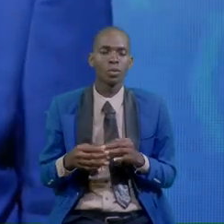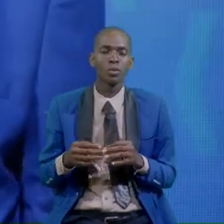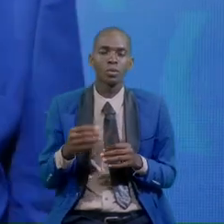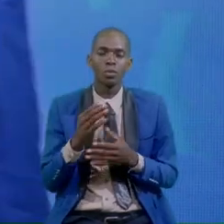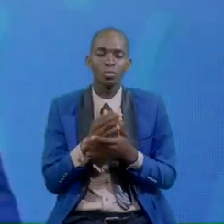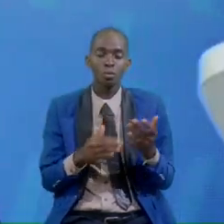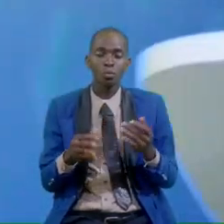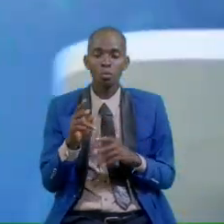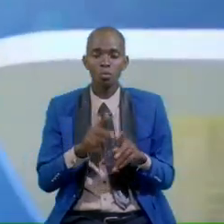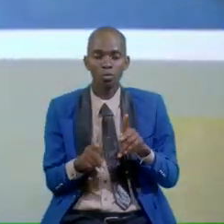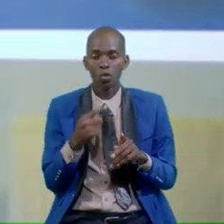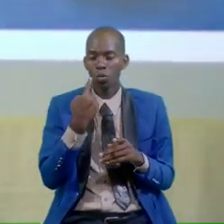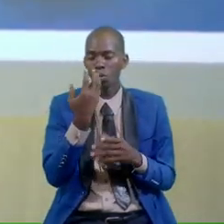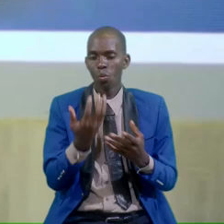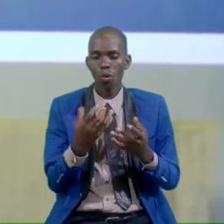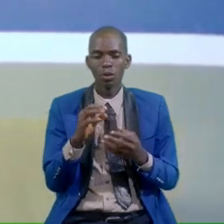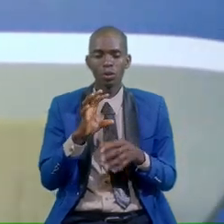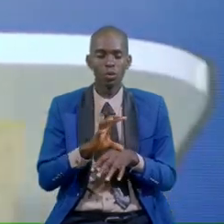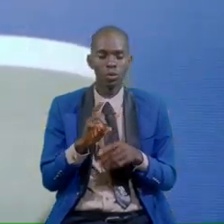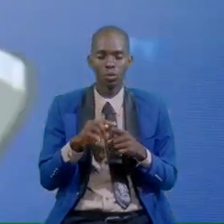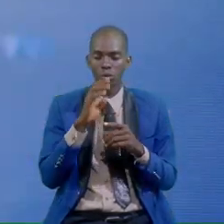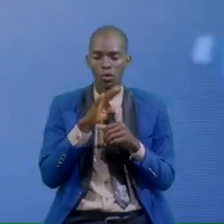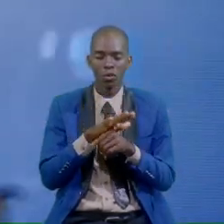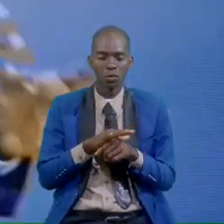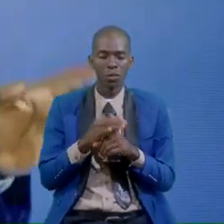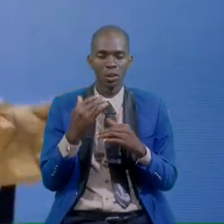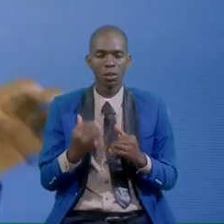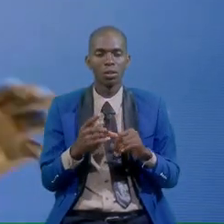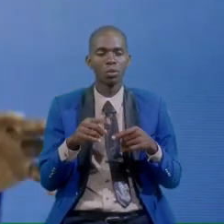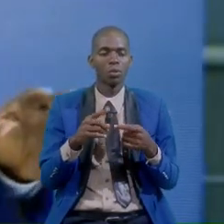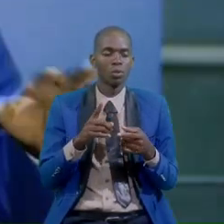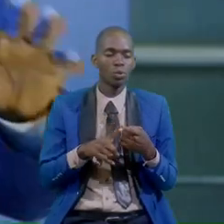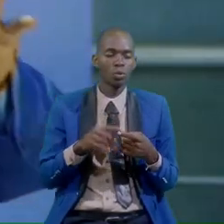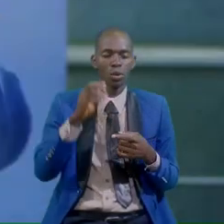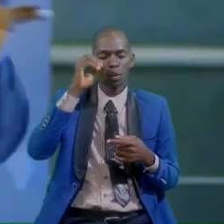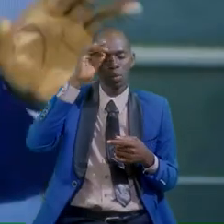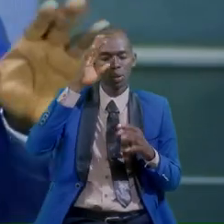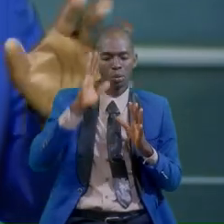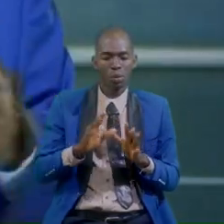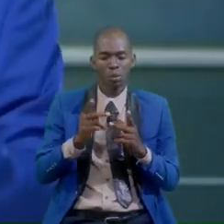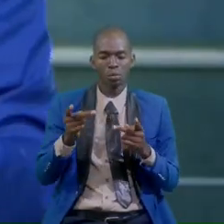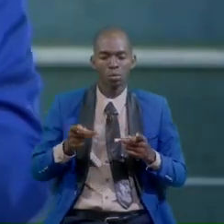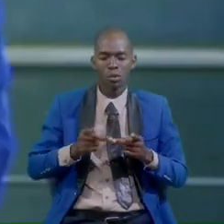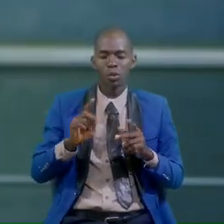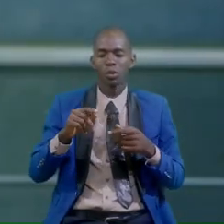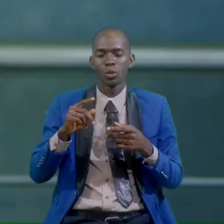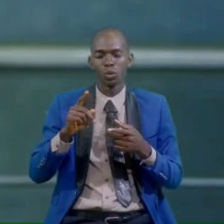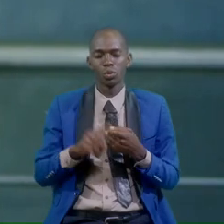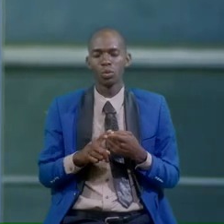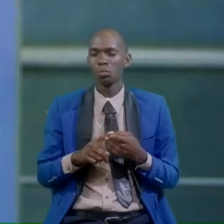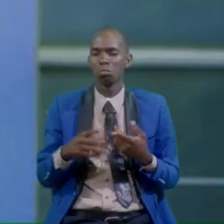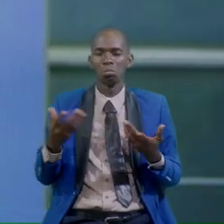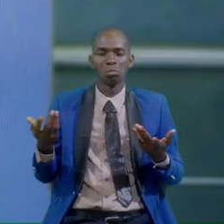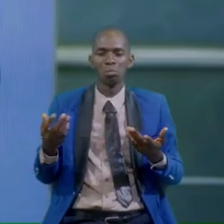herbalists. Some of them go to juju people. Some of them go to idol worshippers. And they